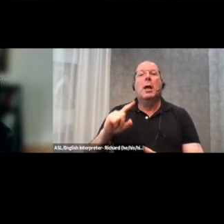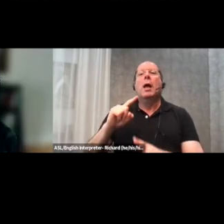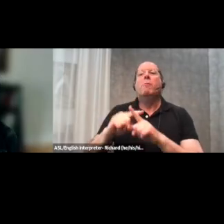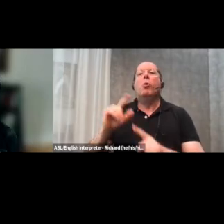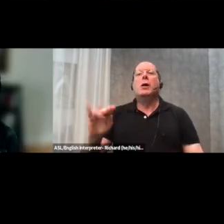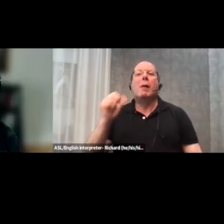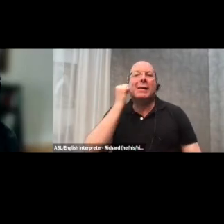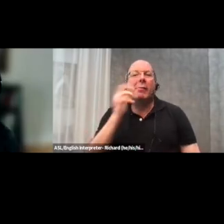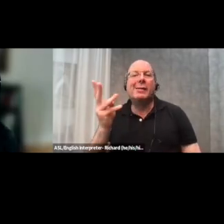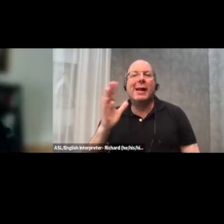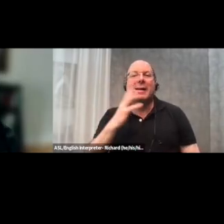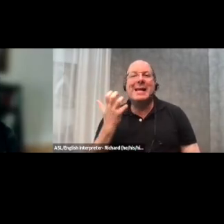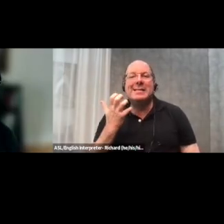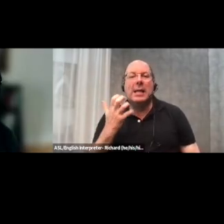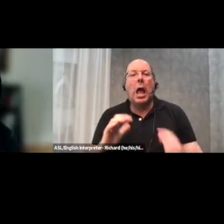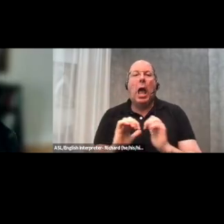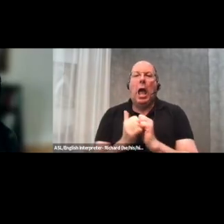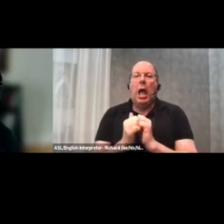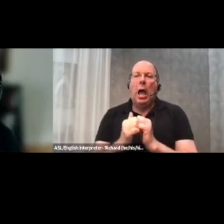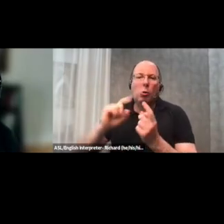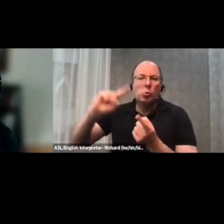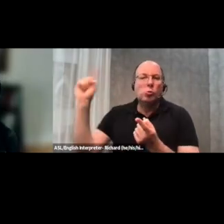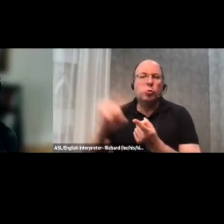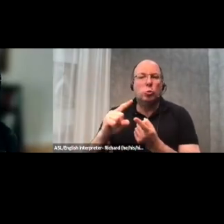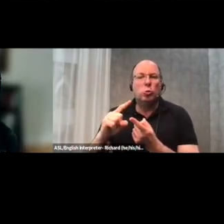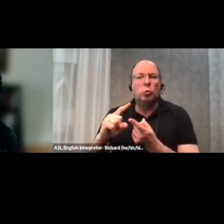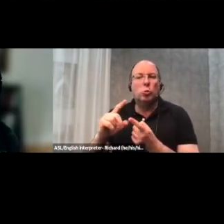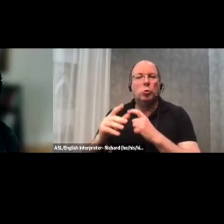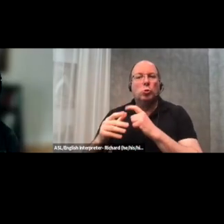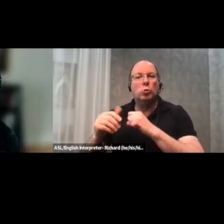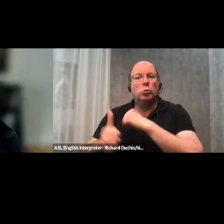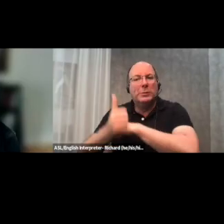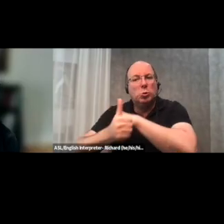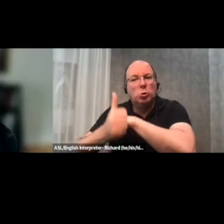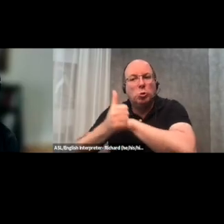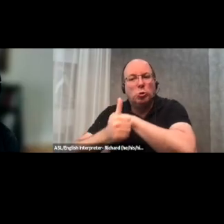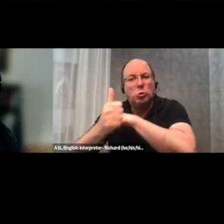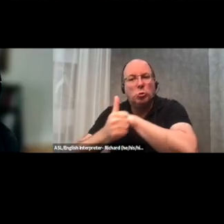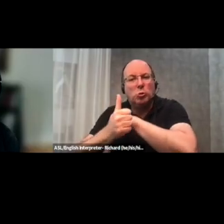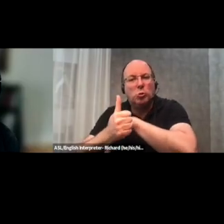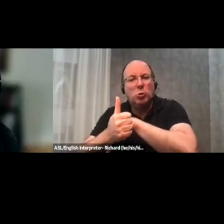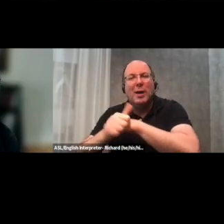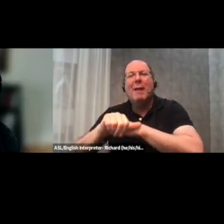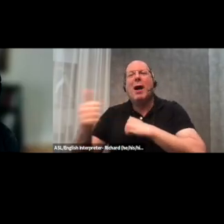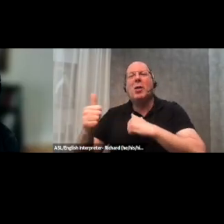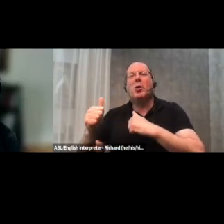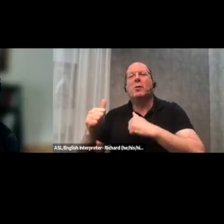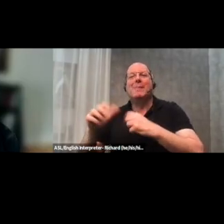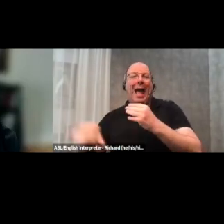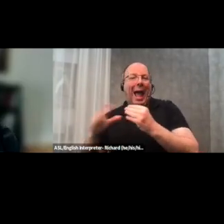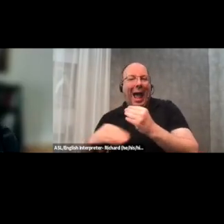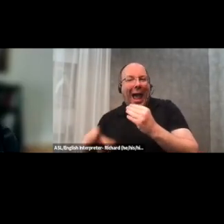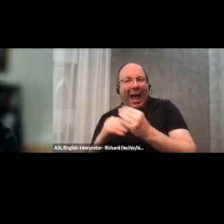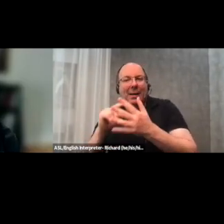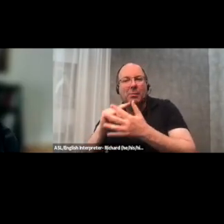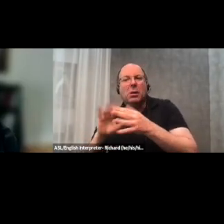kinks. After that, I have a few other sort of miscellaneous topics that are relevant, so I'm